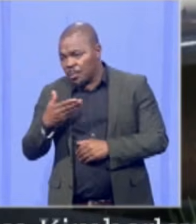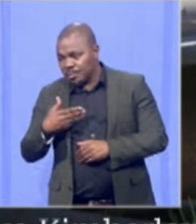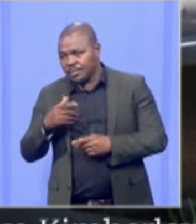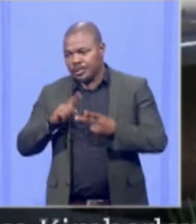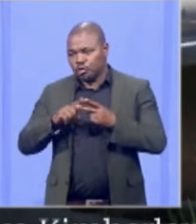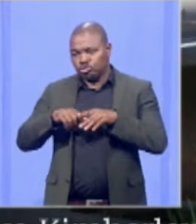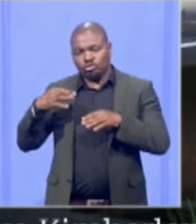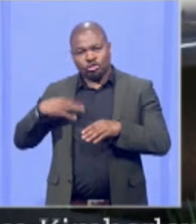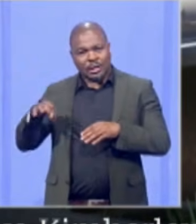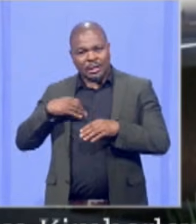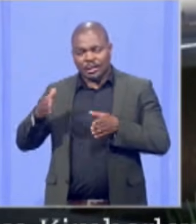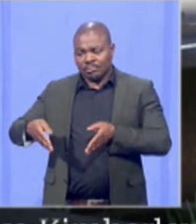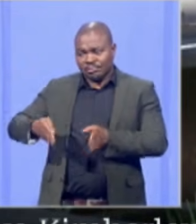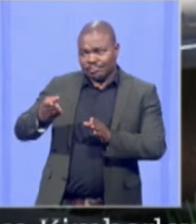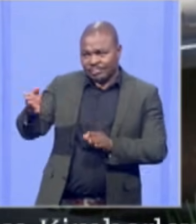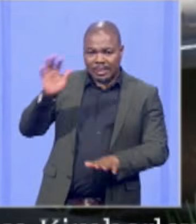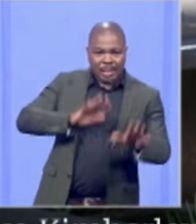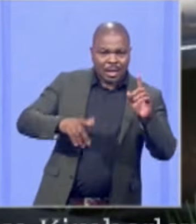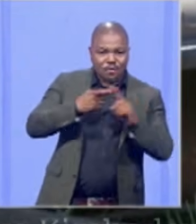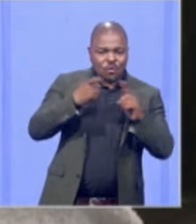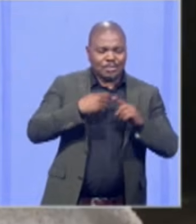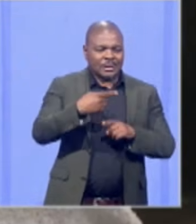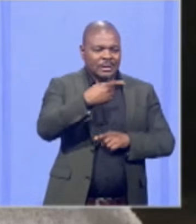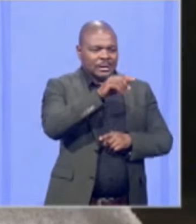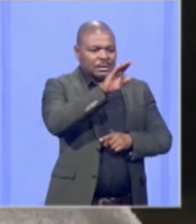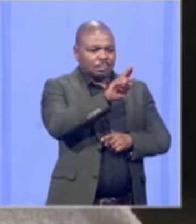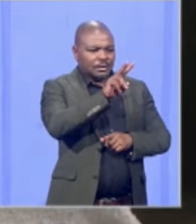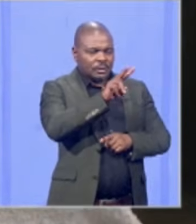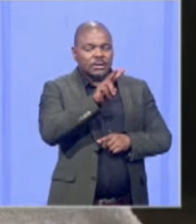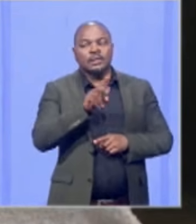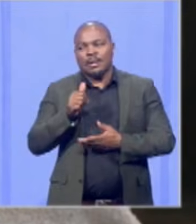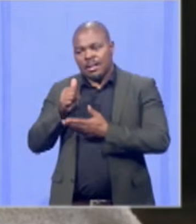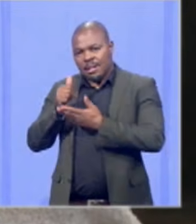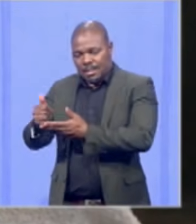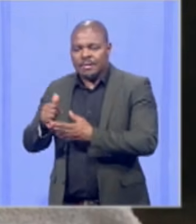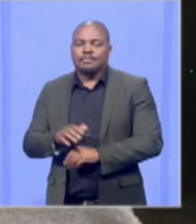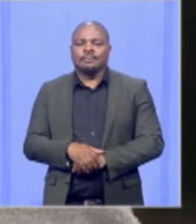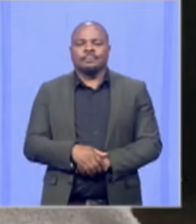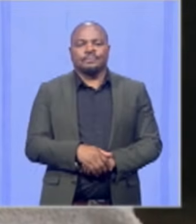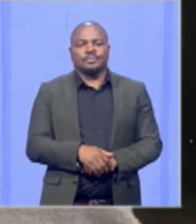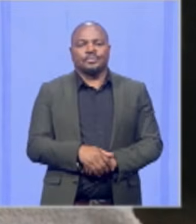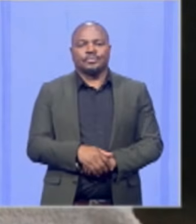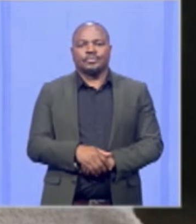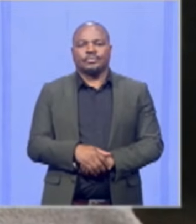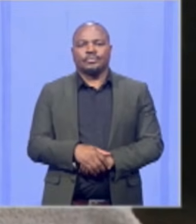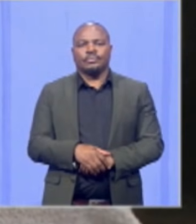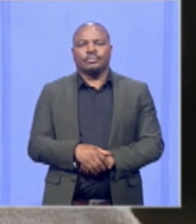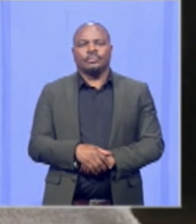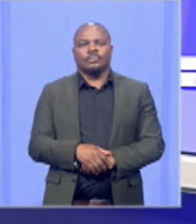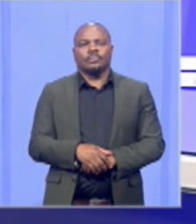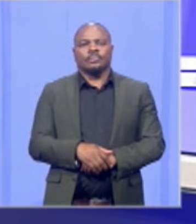phelang mebileng ba angweng ke dintwa tsa bong. Thabiso Khadebe, Ditaba tsa SABC, Kimberley.